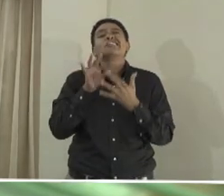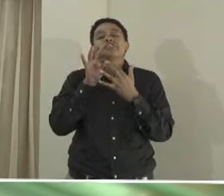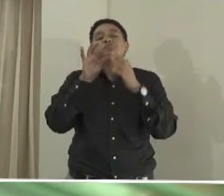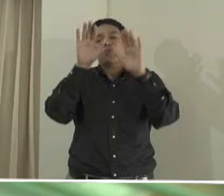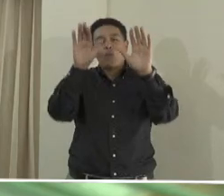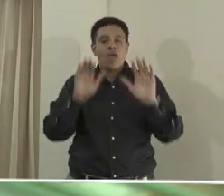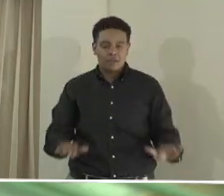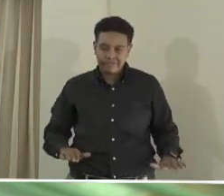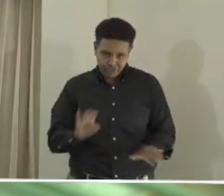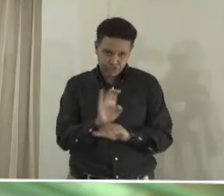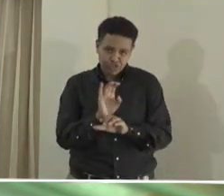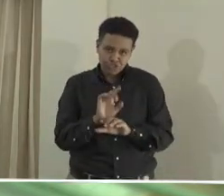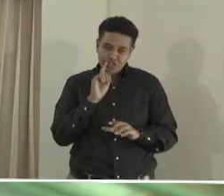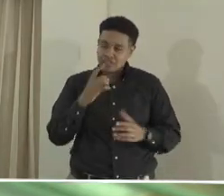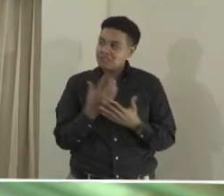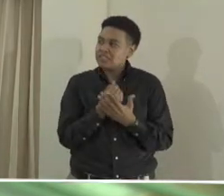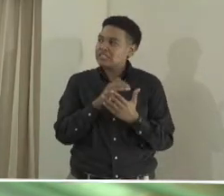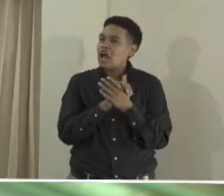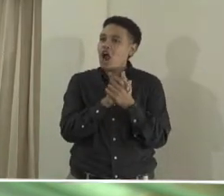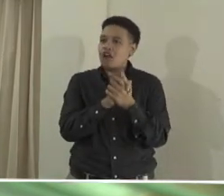well